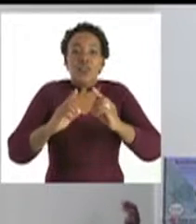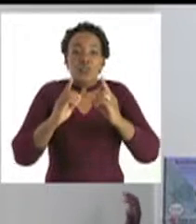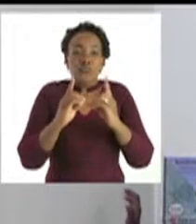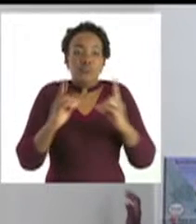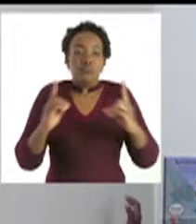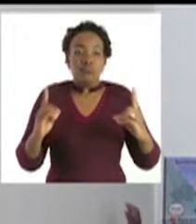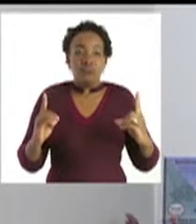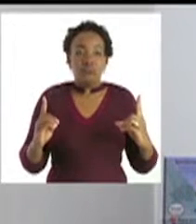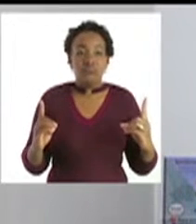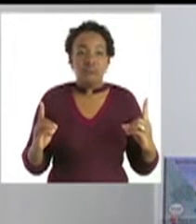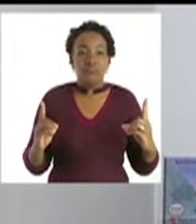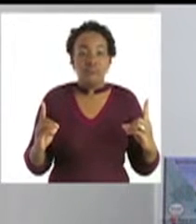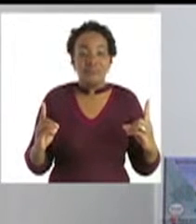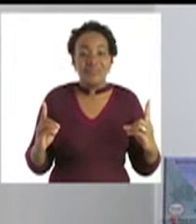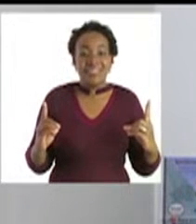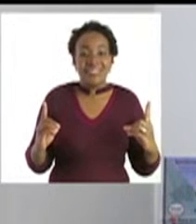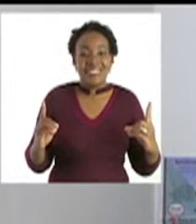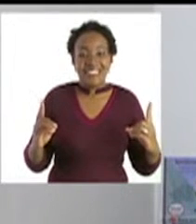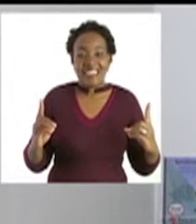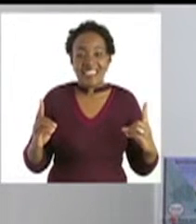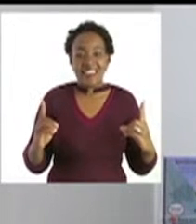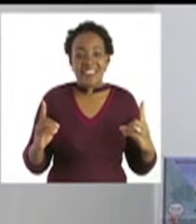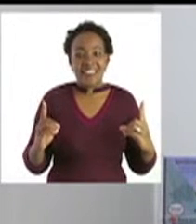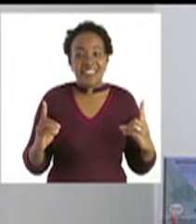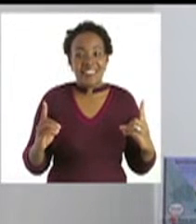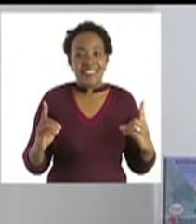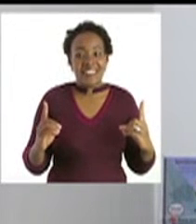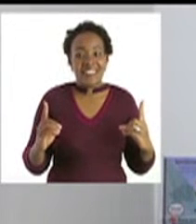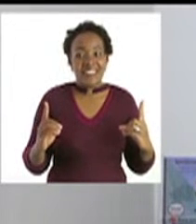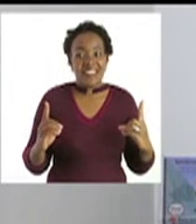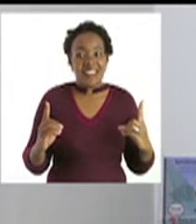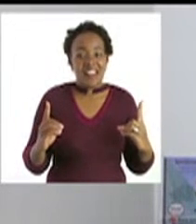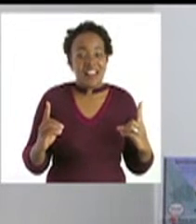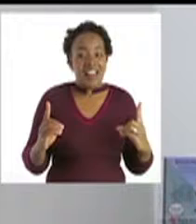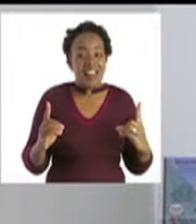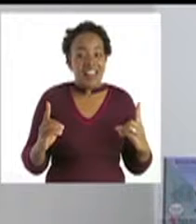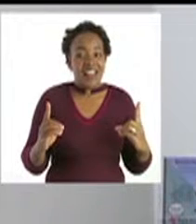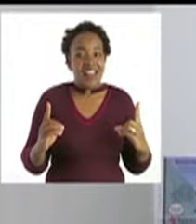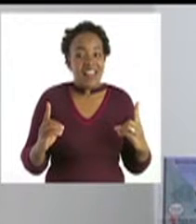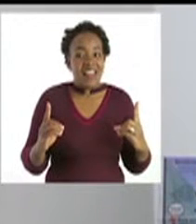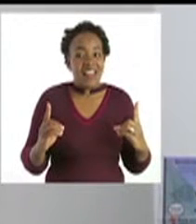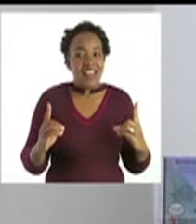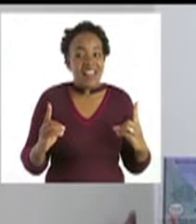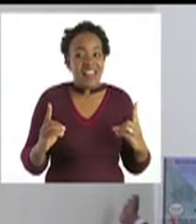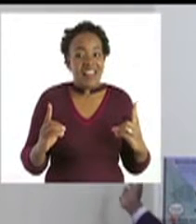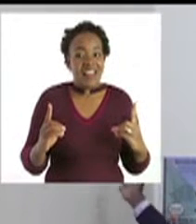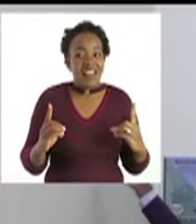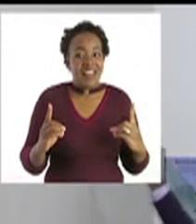We spread out so that we don't touch the person next to us,